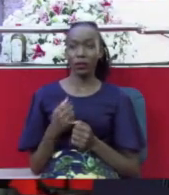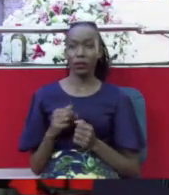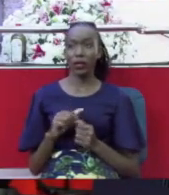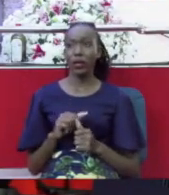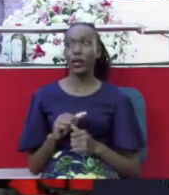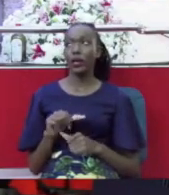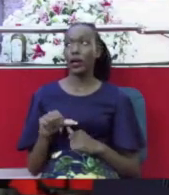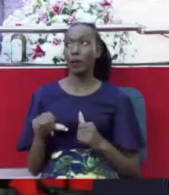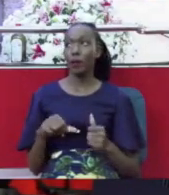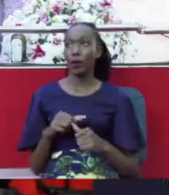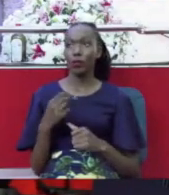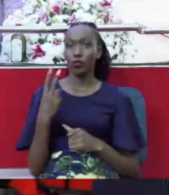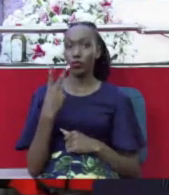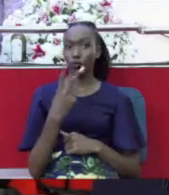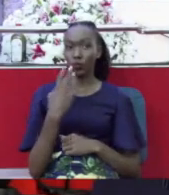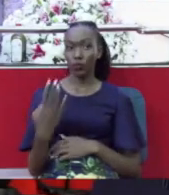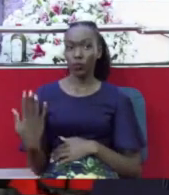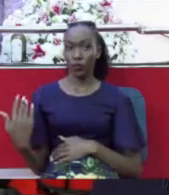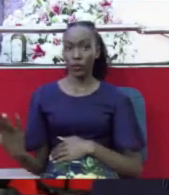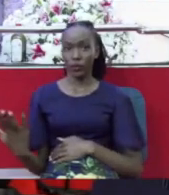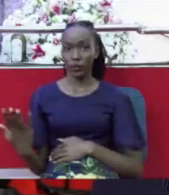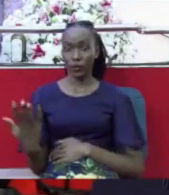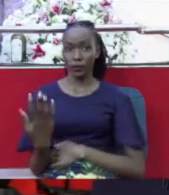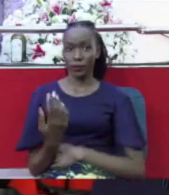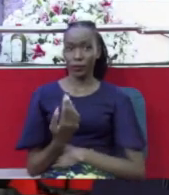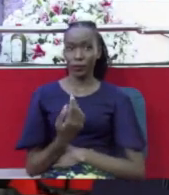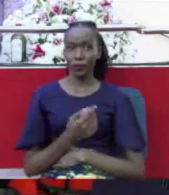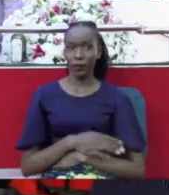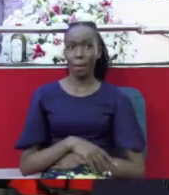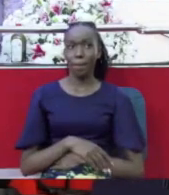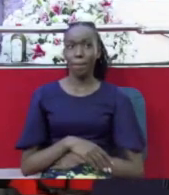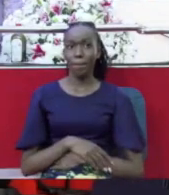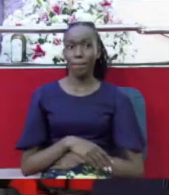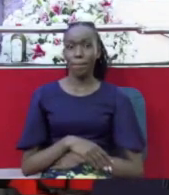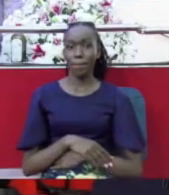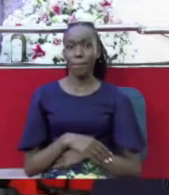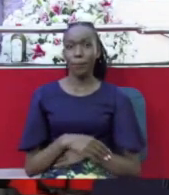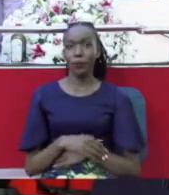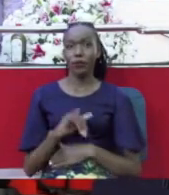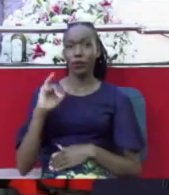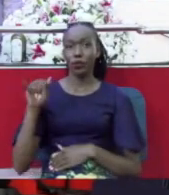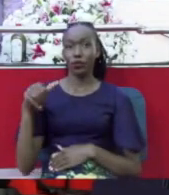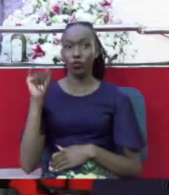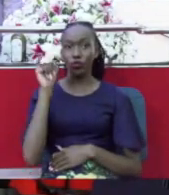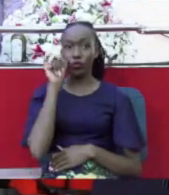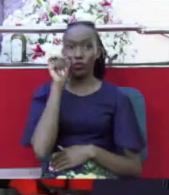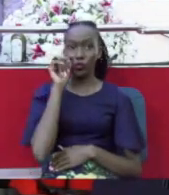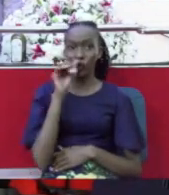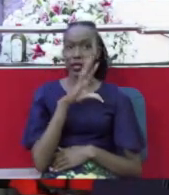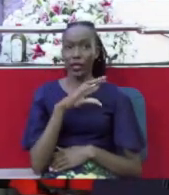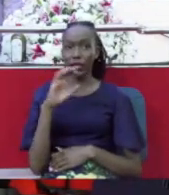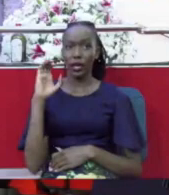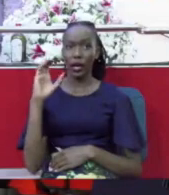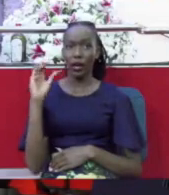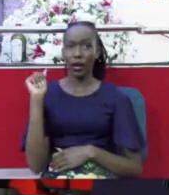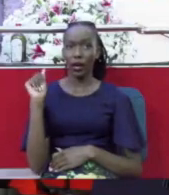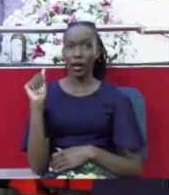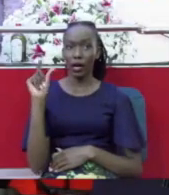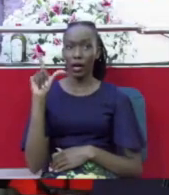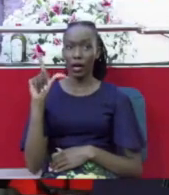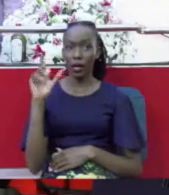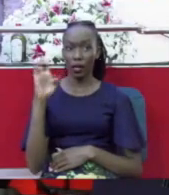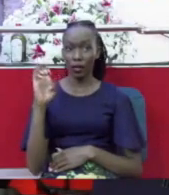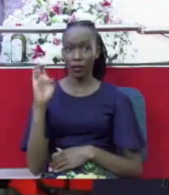who? Joshua and Caleb. Really? Joshua na Caleb. Kweli? There's some element of disbelief for